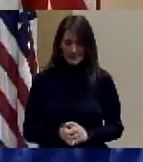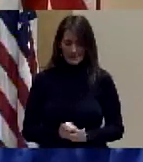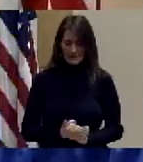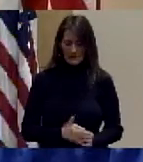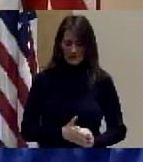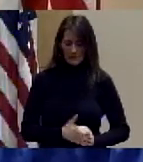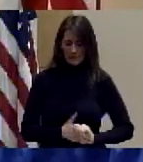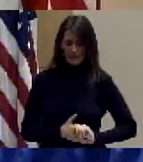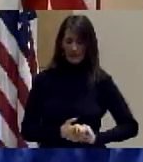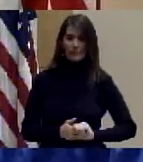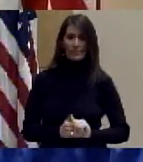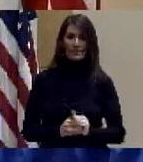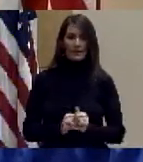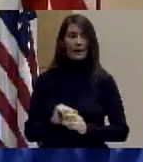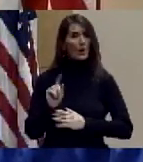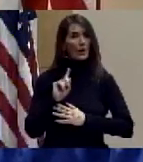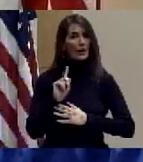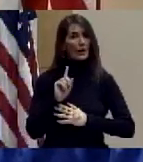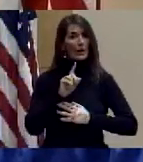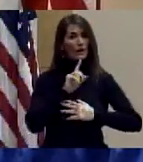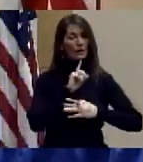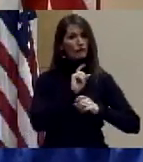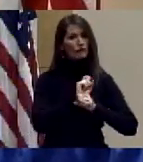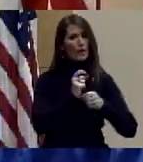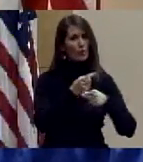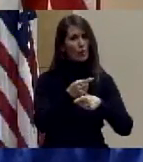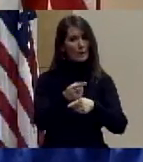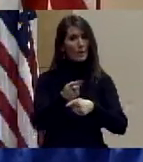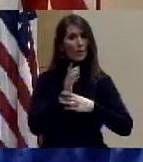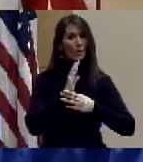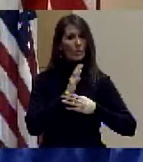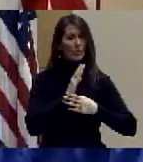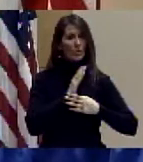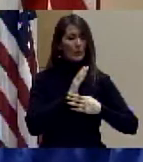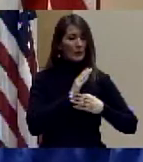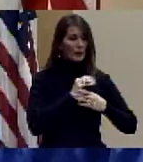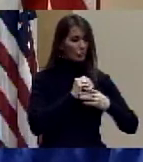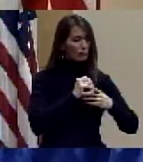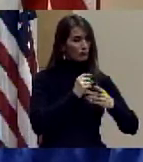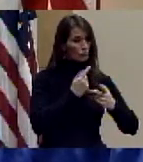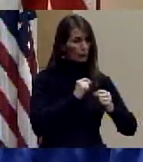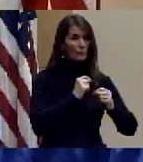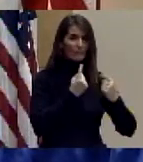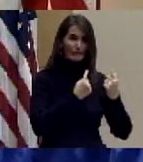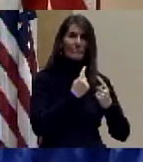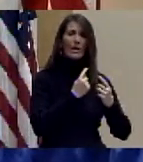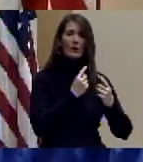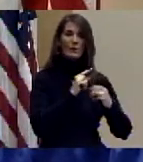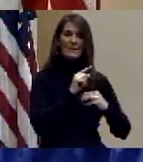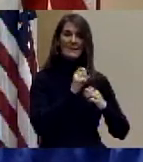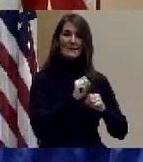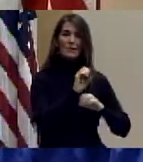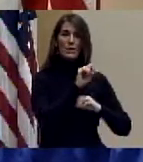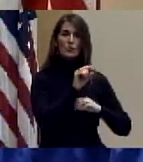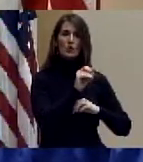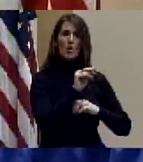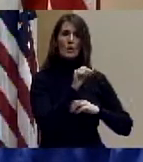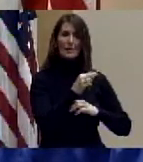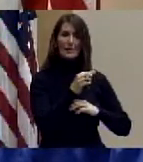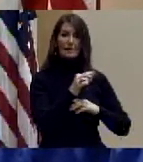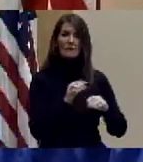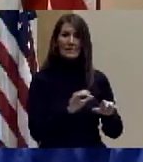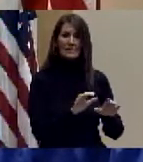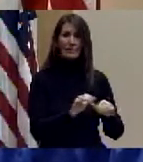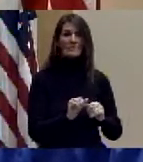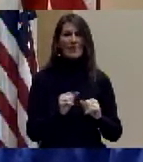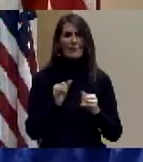Where appropriate, we will continue to entertain incentive zoning applications. Incentive zoning, which was first authorized by